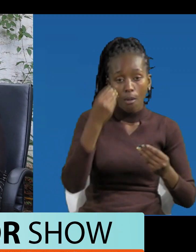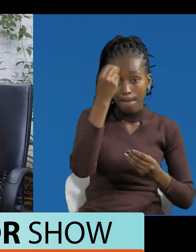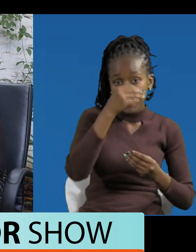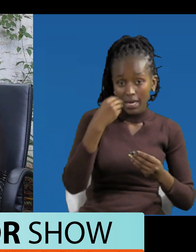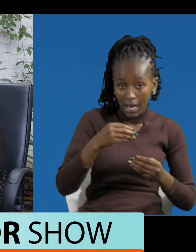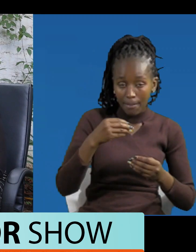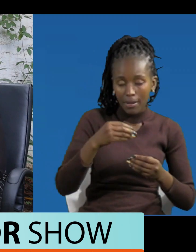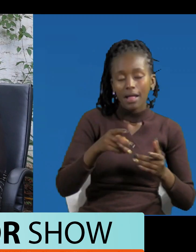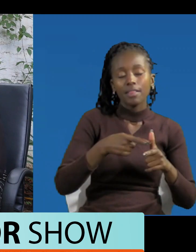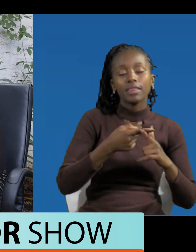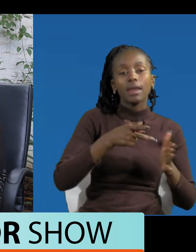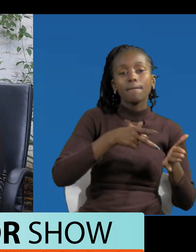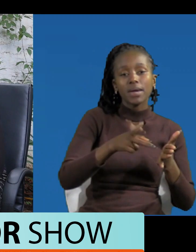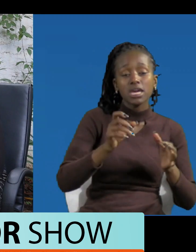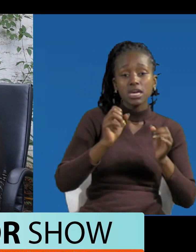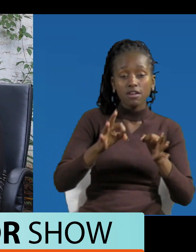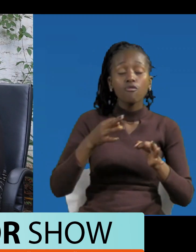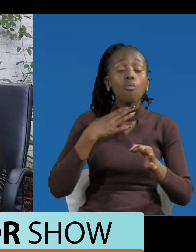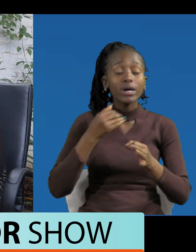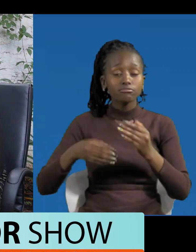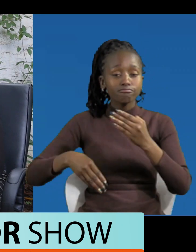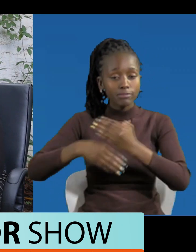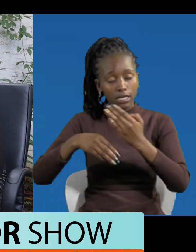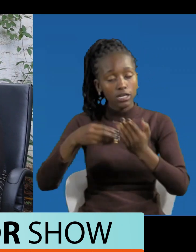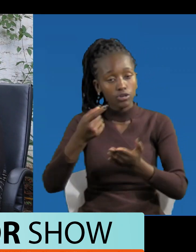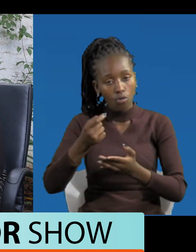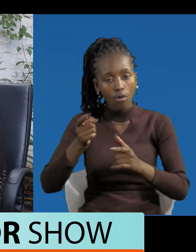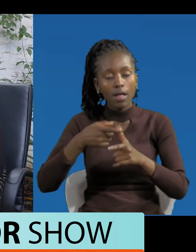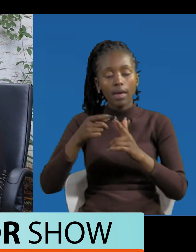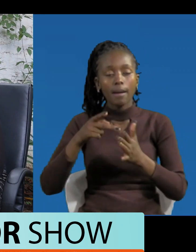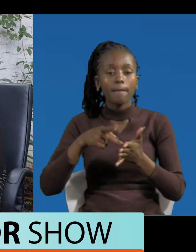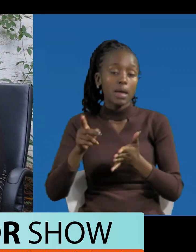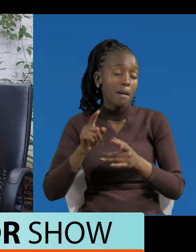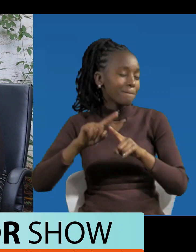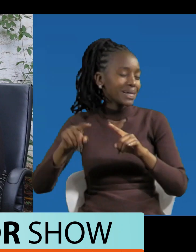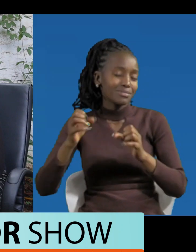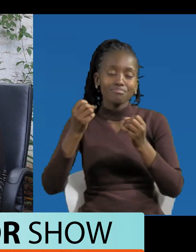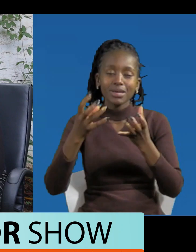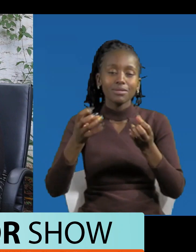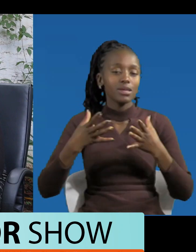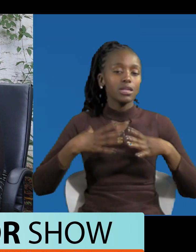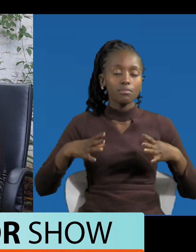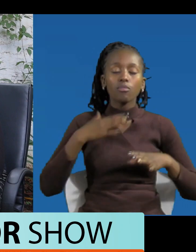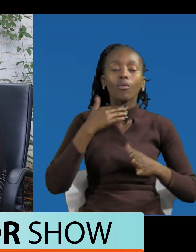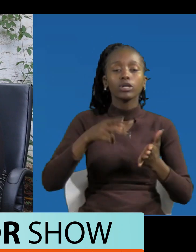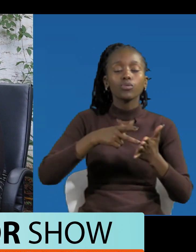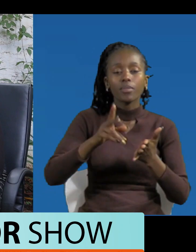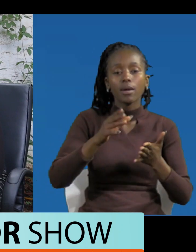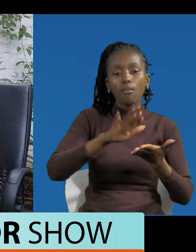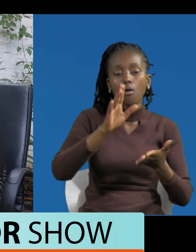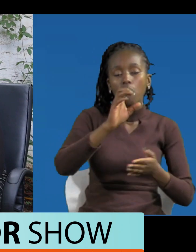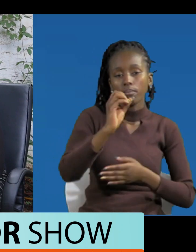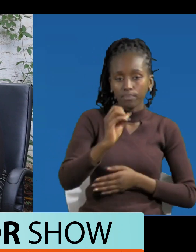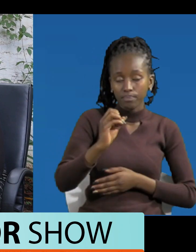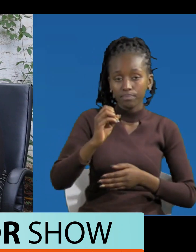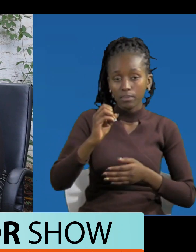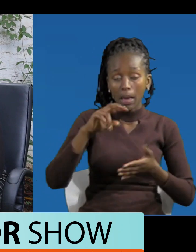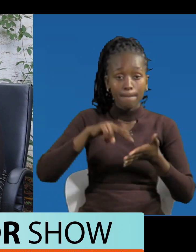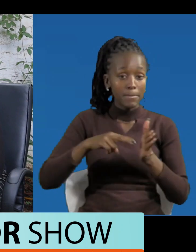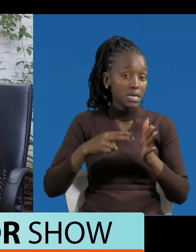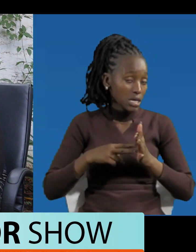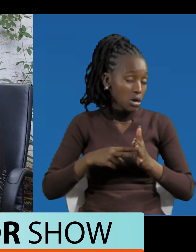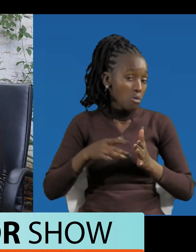it's the same amount. But most of the people wouldn't want to go extra. So you will get for that extra.